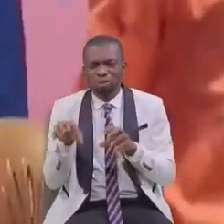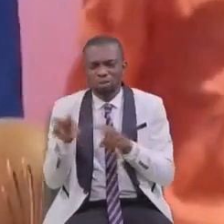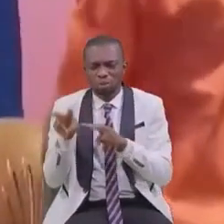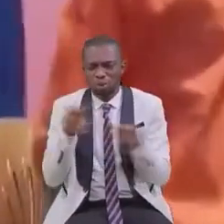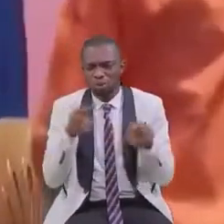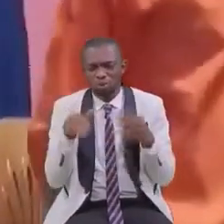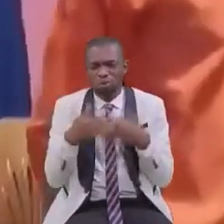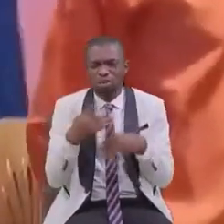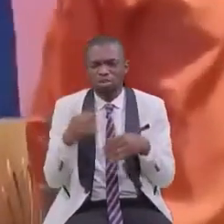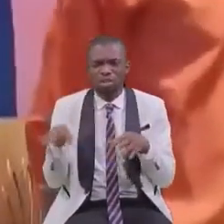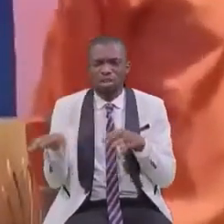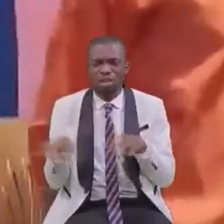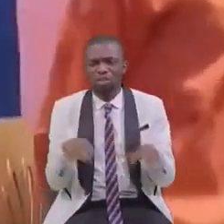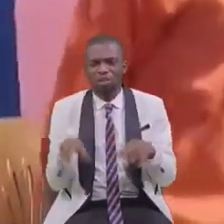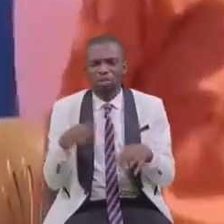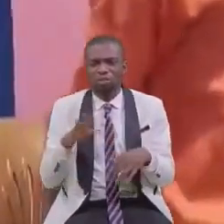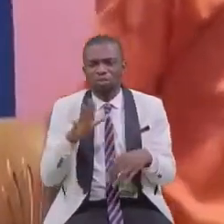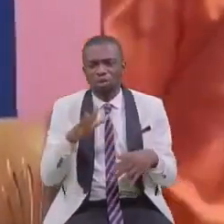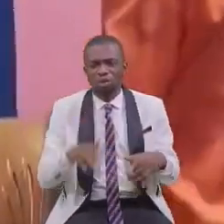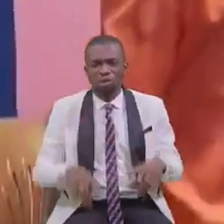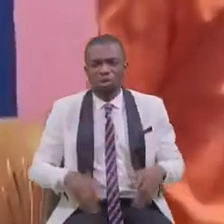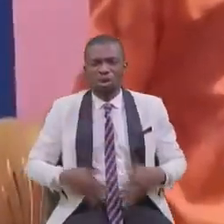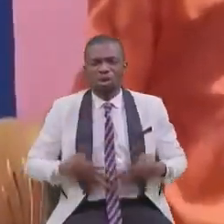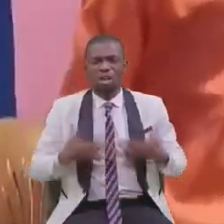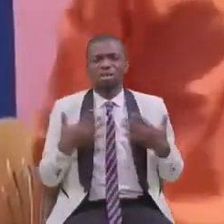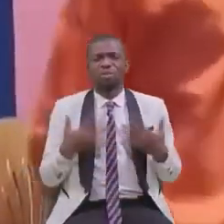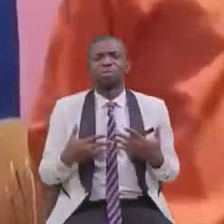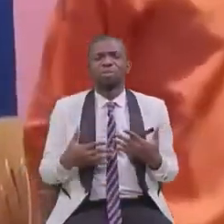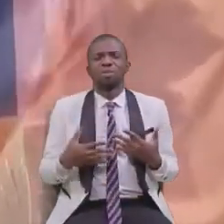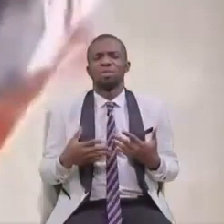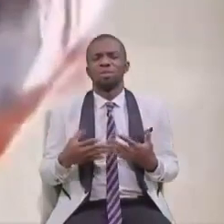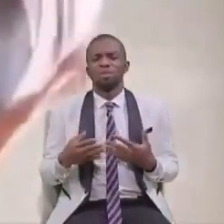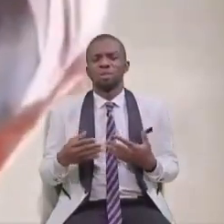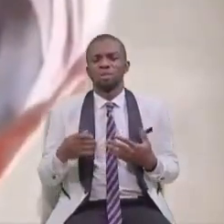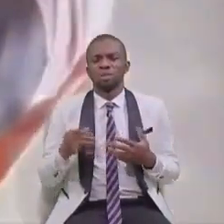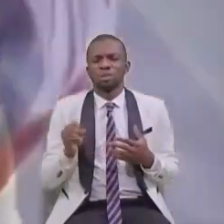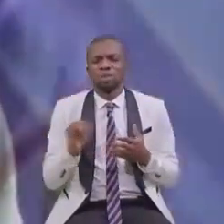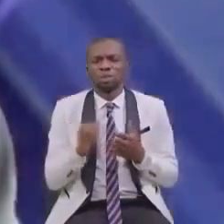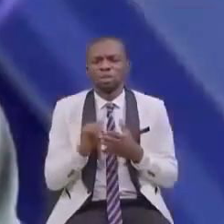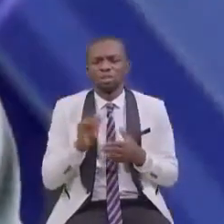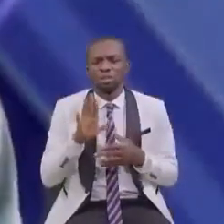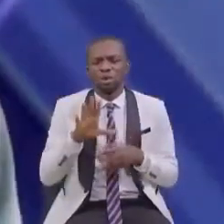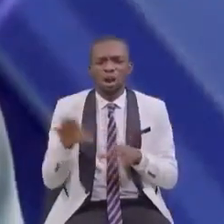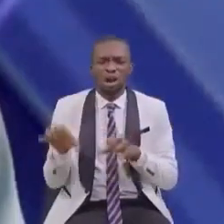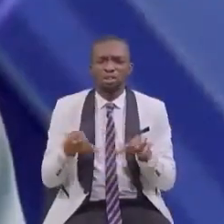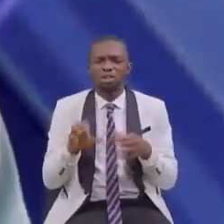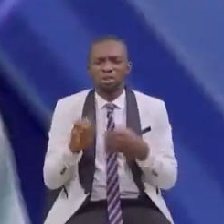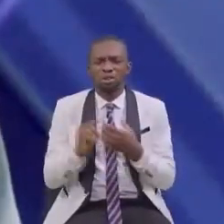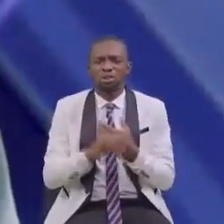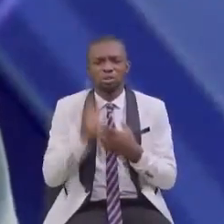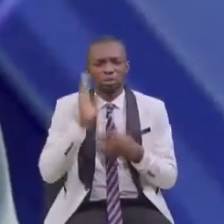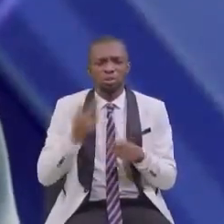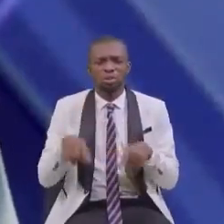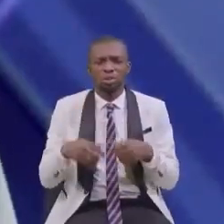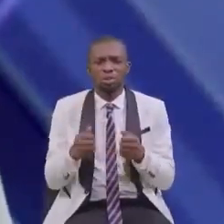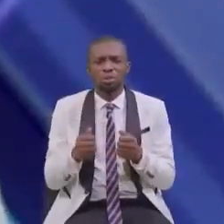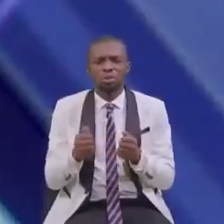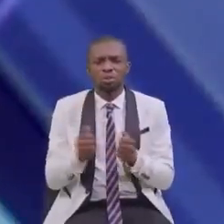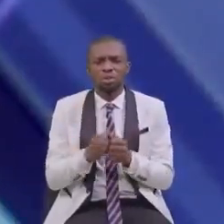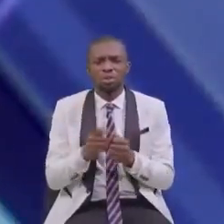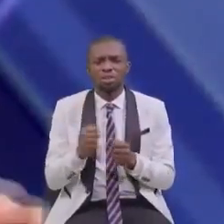our actions will be actions that goes in line with the life of holiness, the life